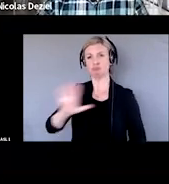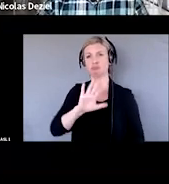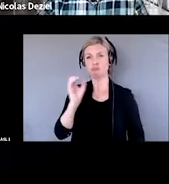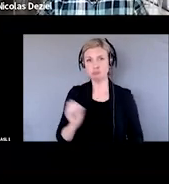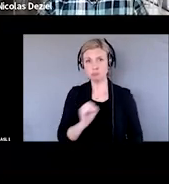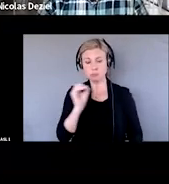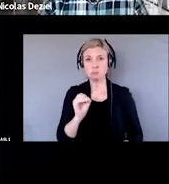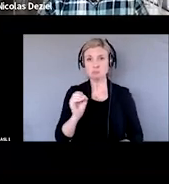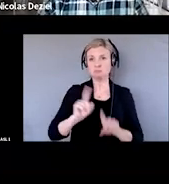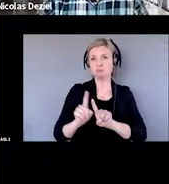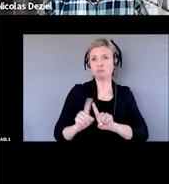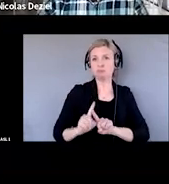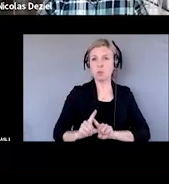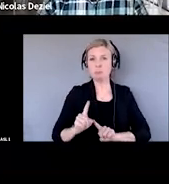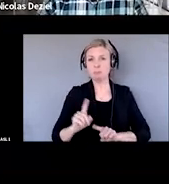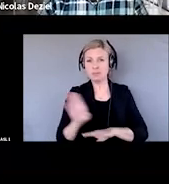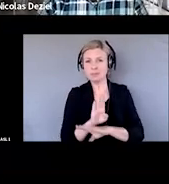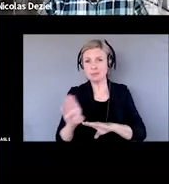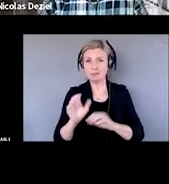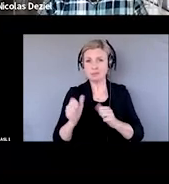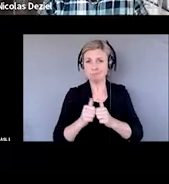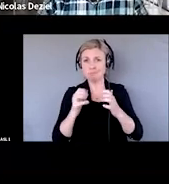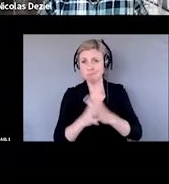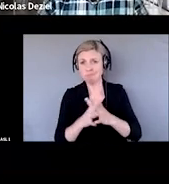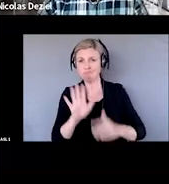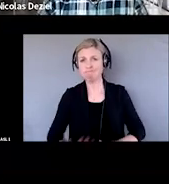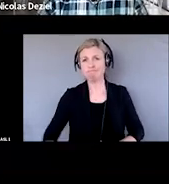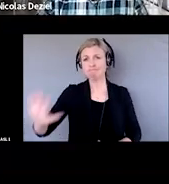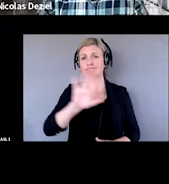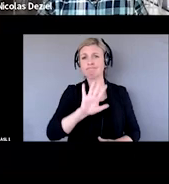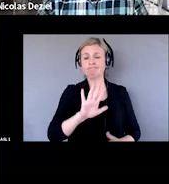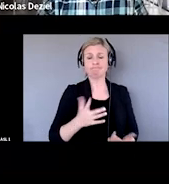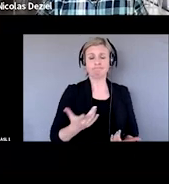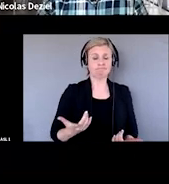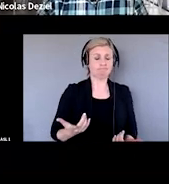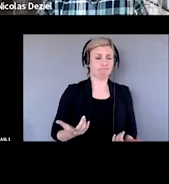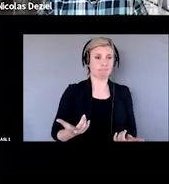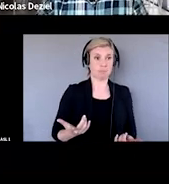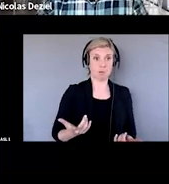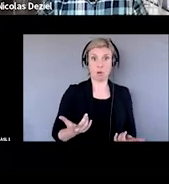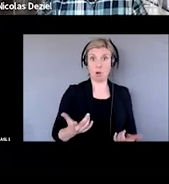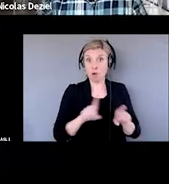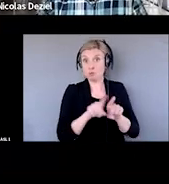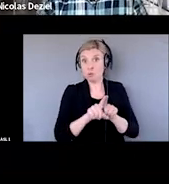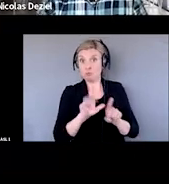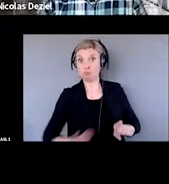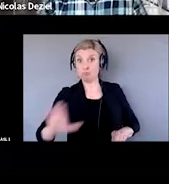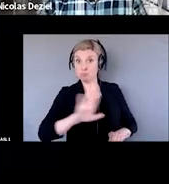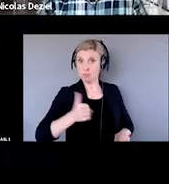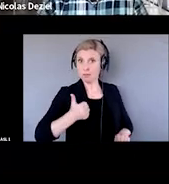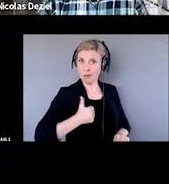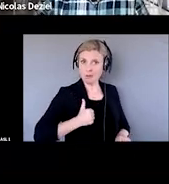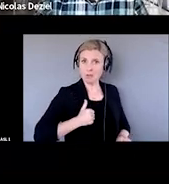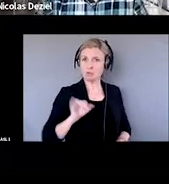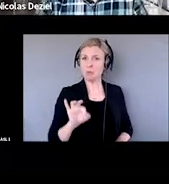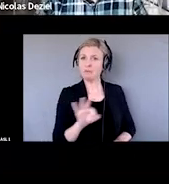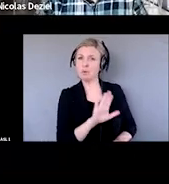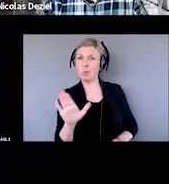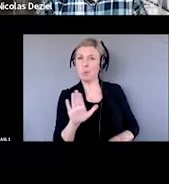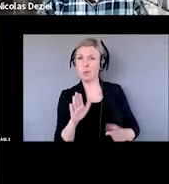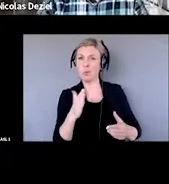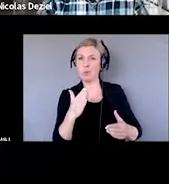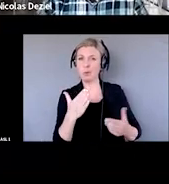that cover the entire country. So if you have, other partners that are based outside of Ontario, you